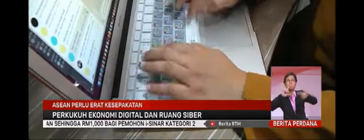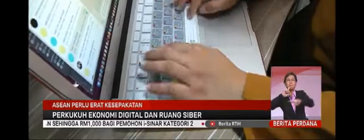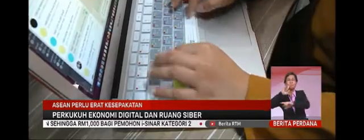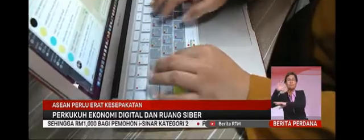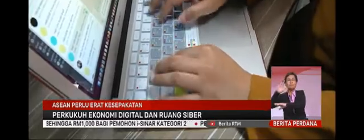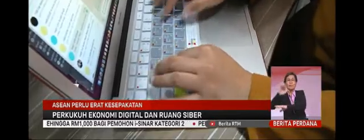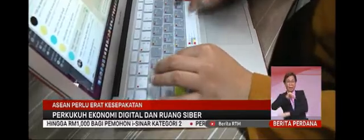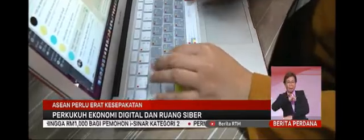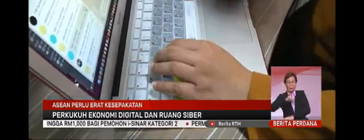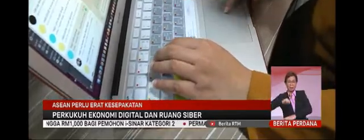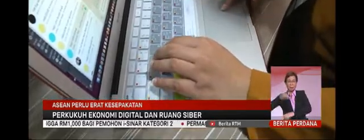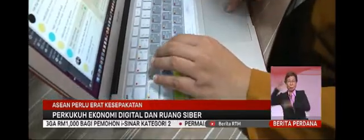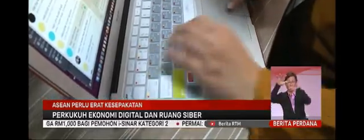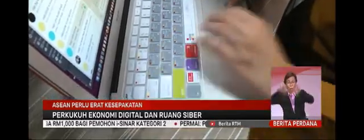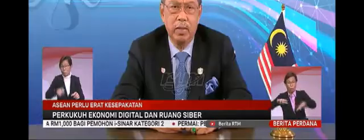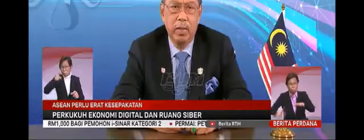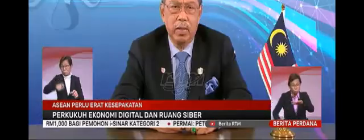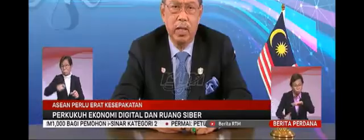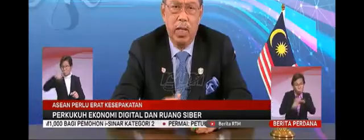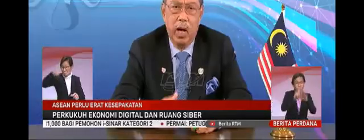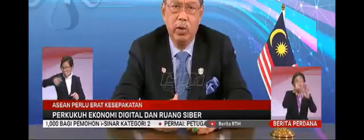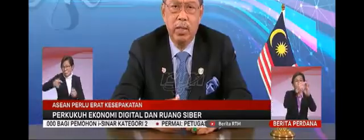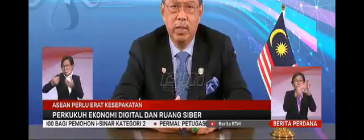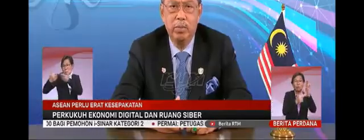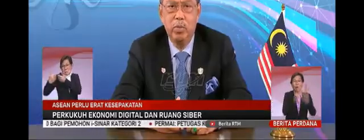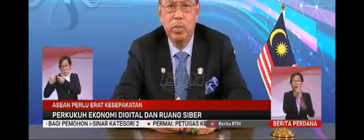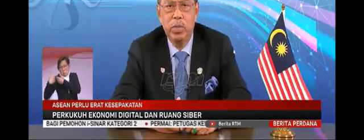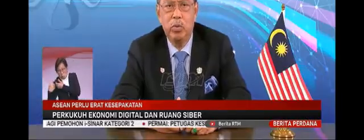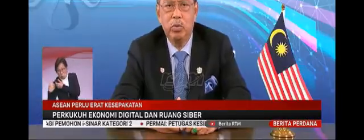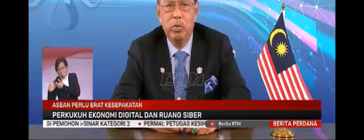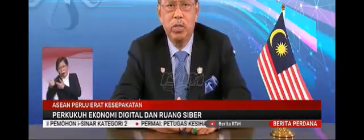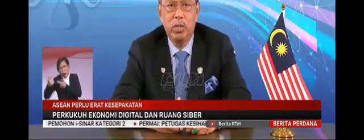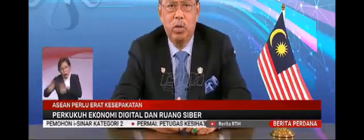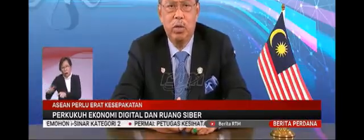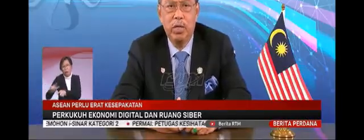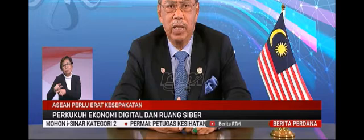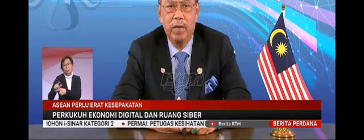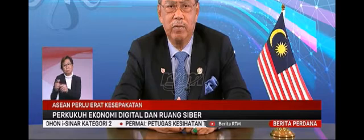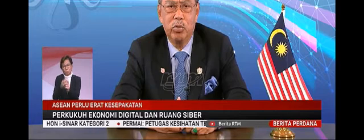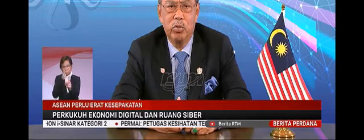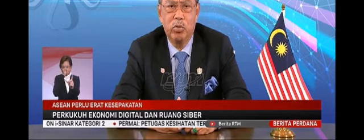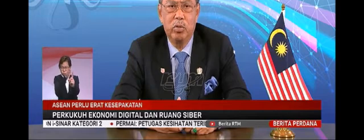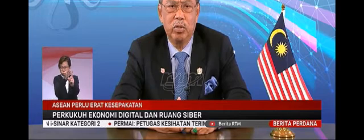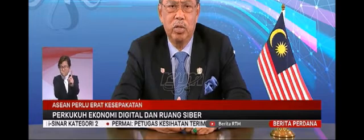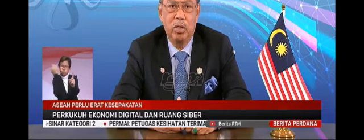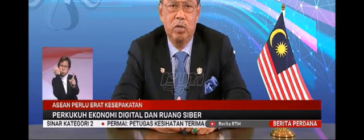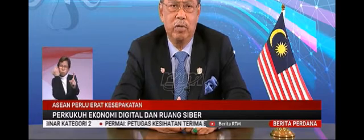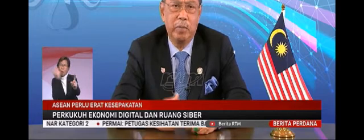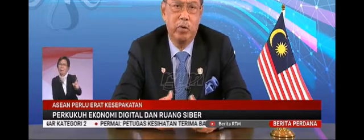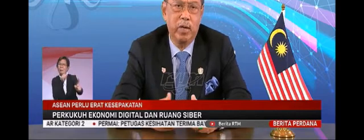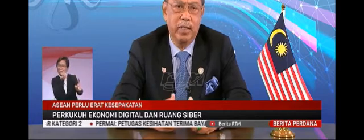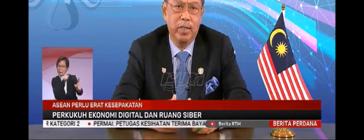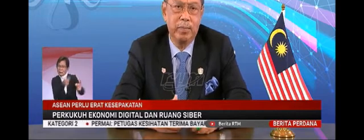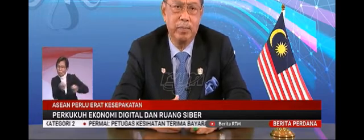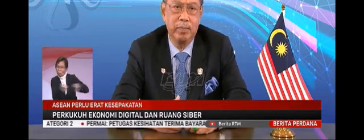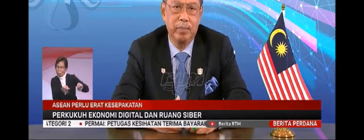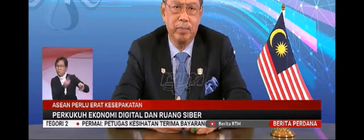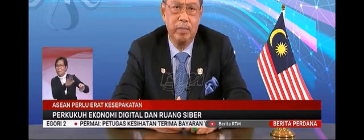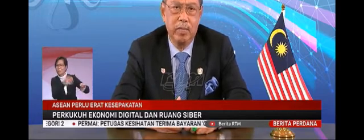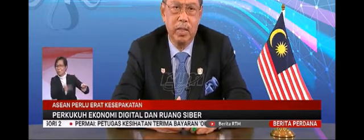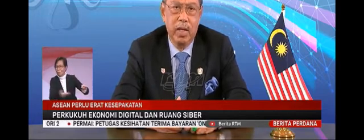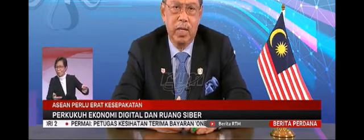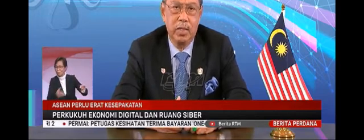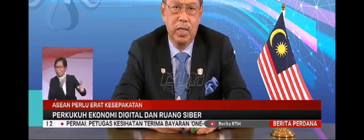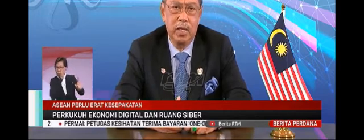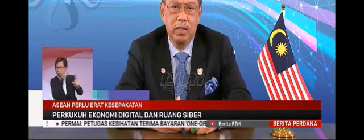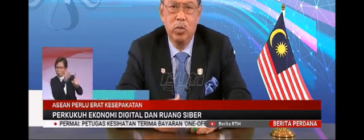boleh mempertimbang untuk mewujudkan perundangan terhadap data peribadi dan hak pengguna sekaligus diterapkan dalam setiap entiti digital